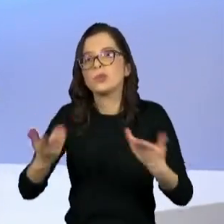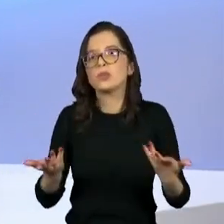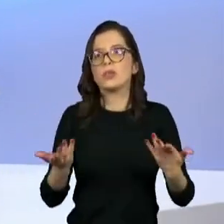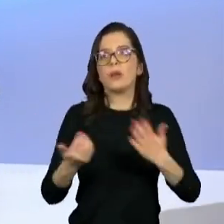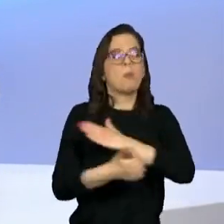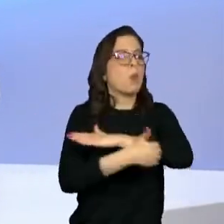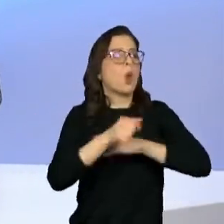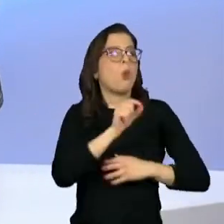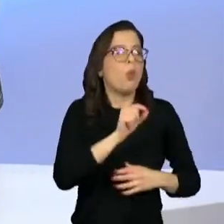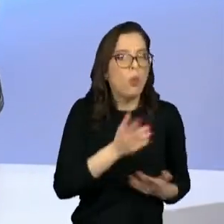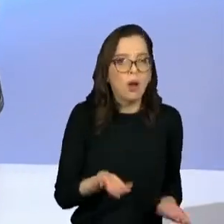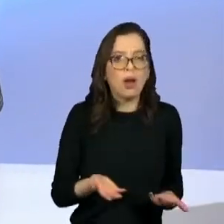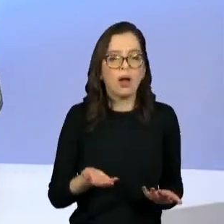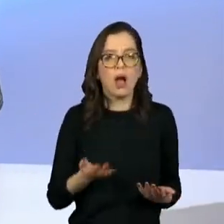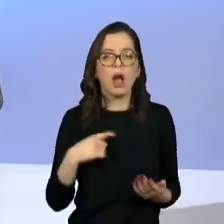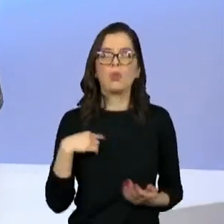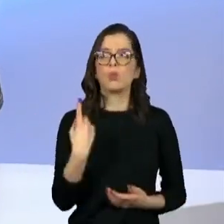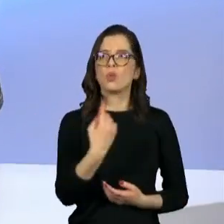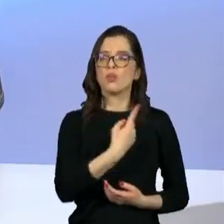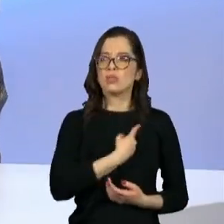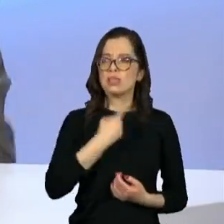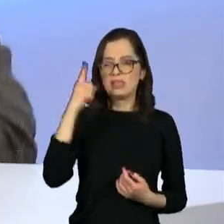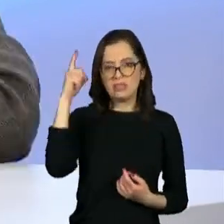o centro da nossa dificuldade é essa.